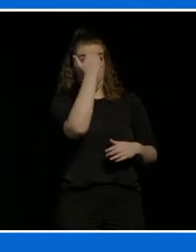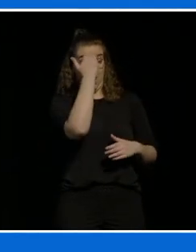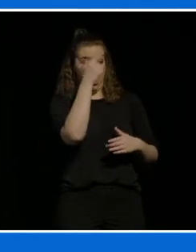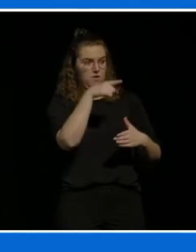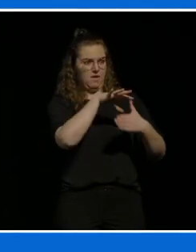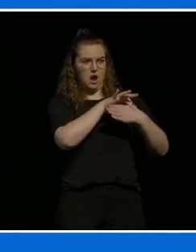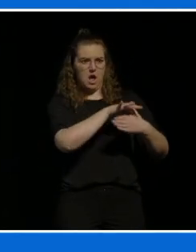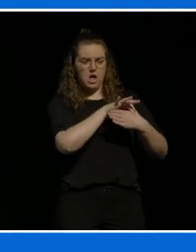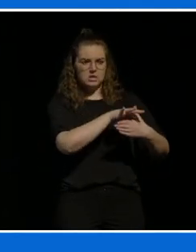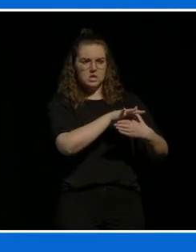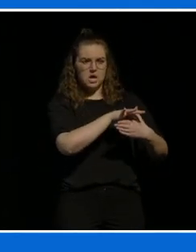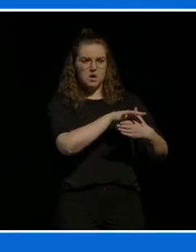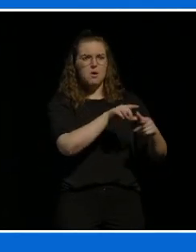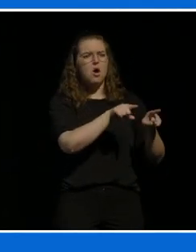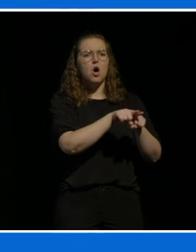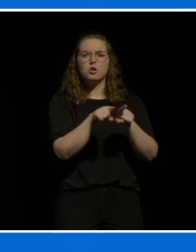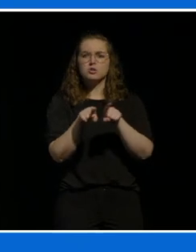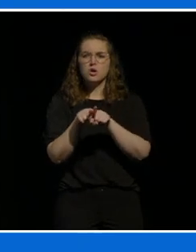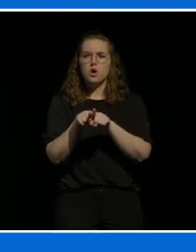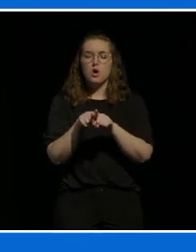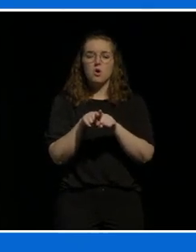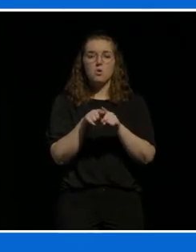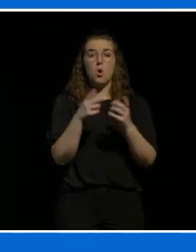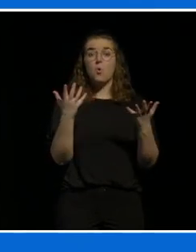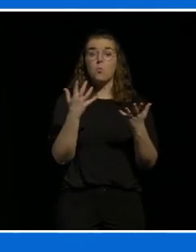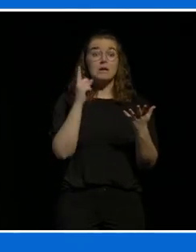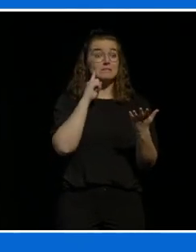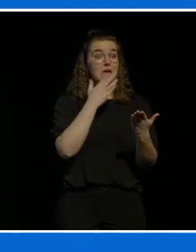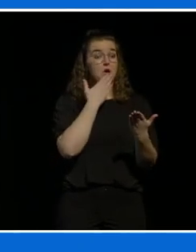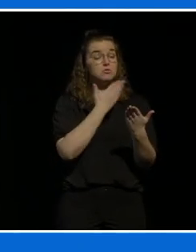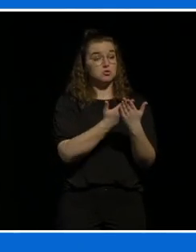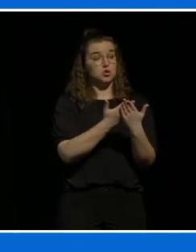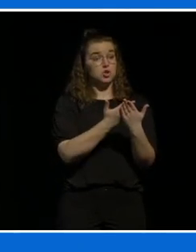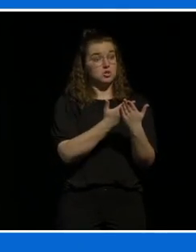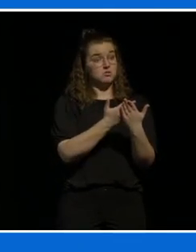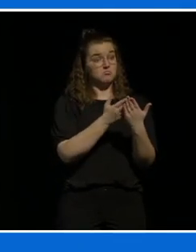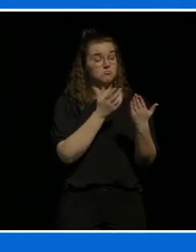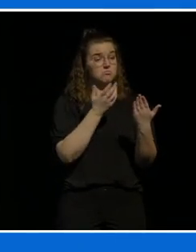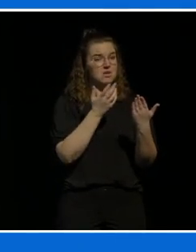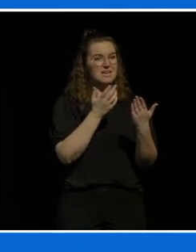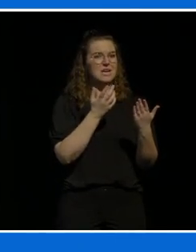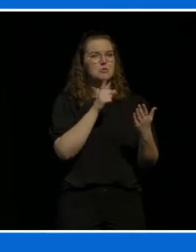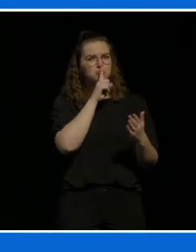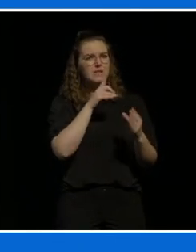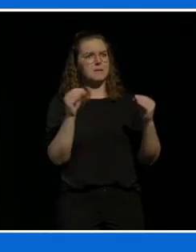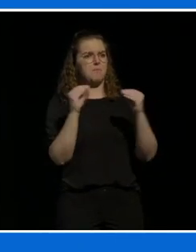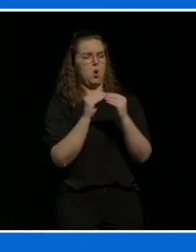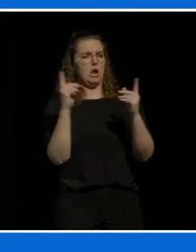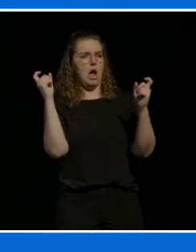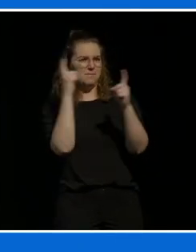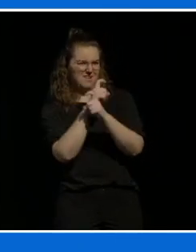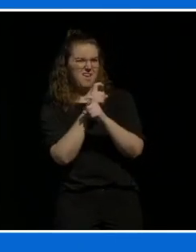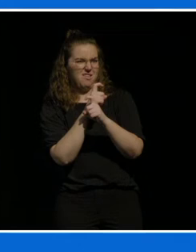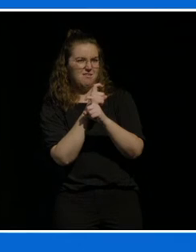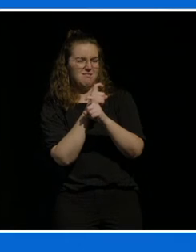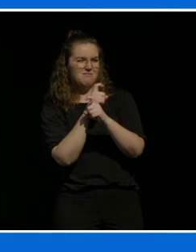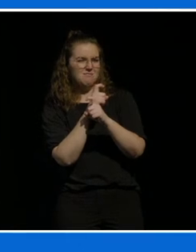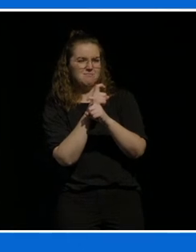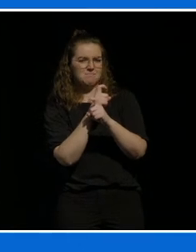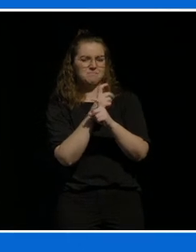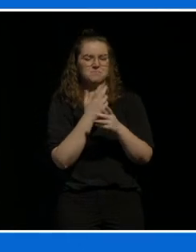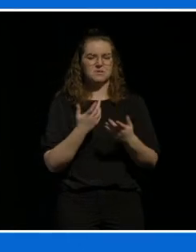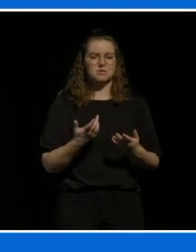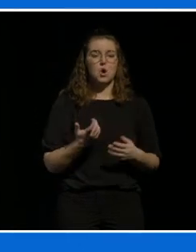this, while sounds good on paper, it is like really more complicated than how it sounds. And like,